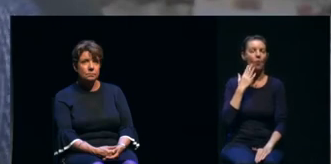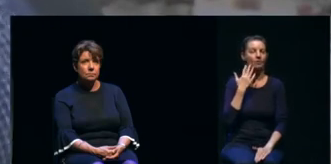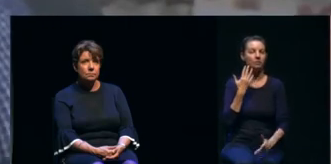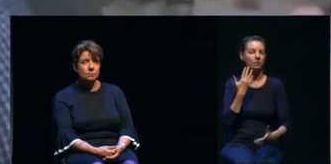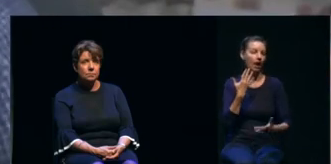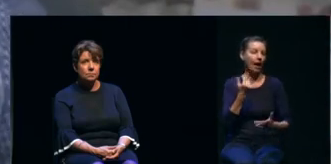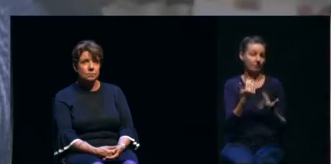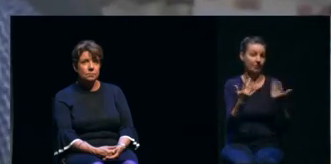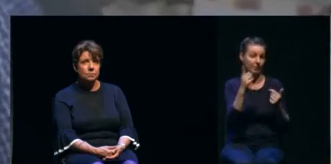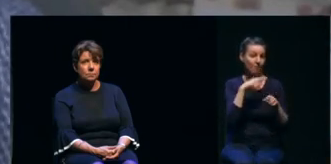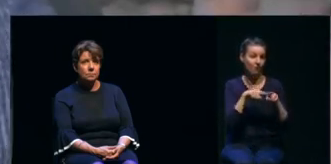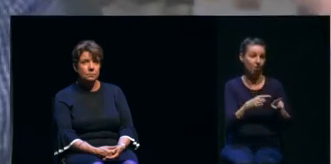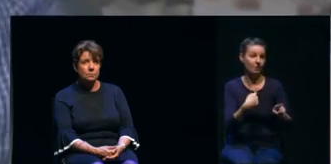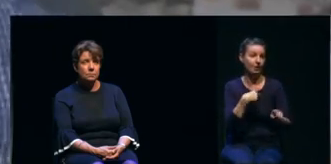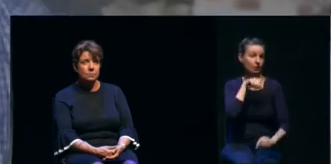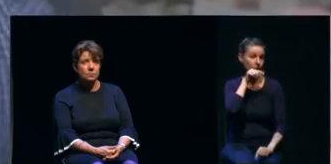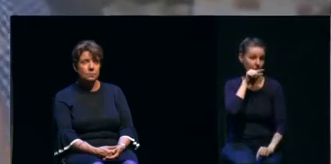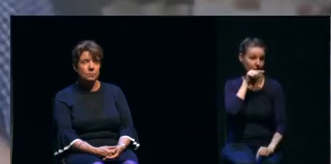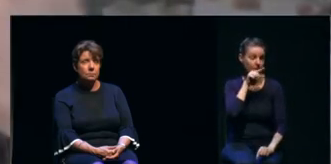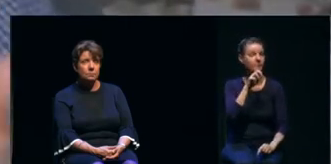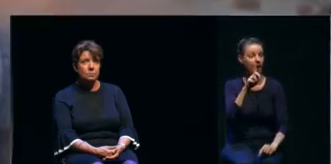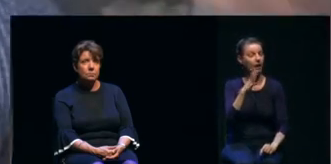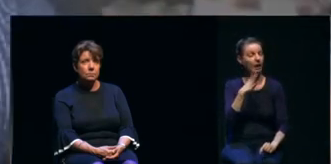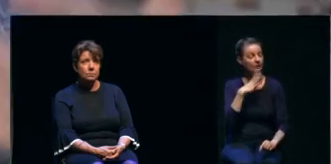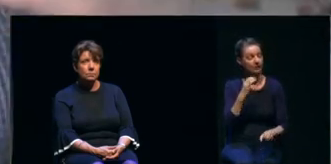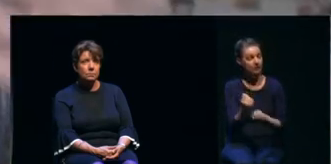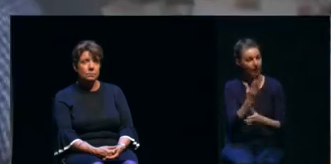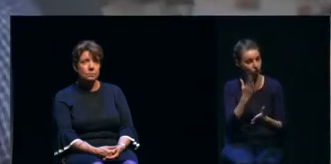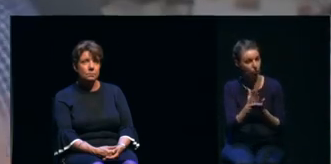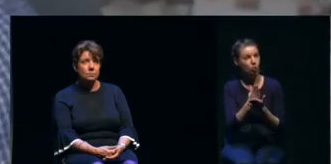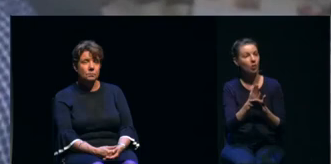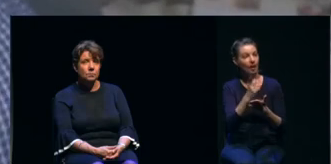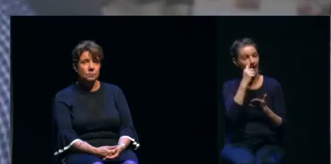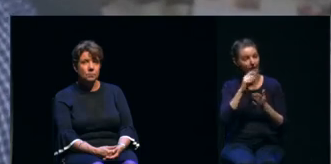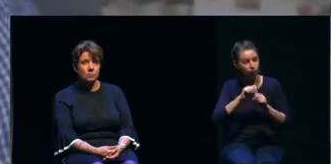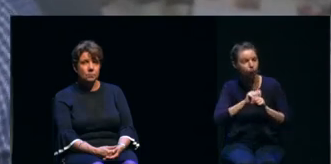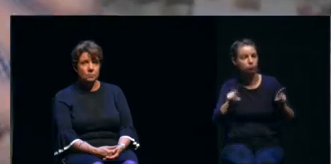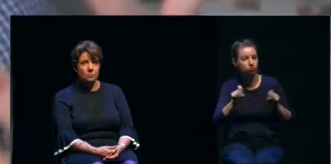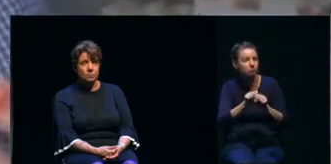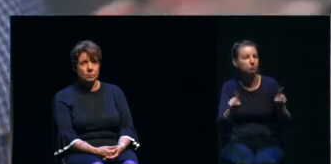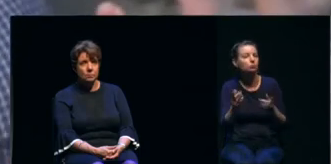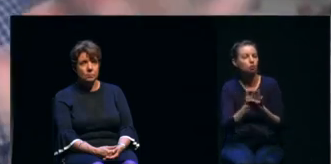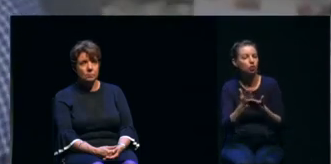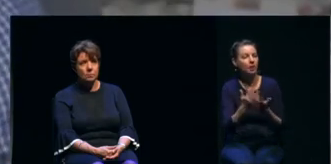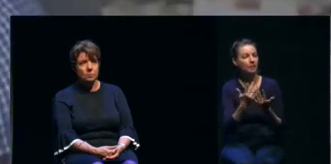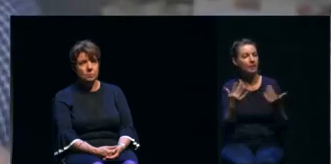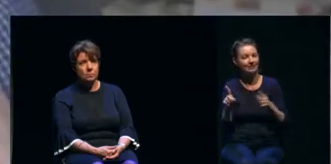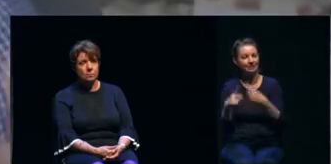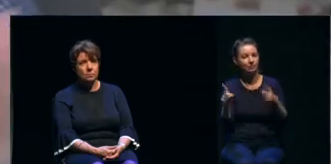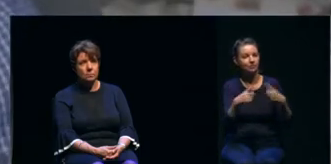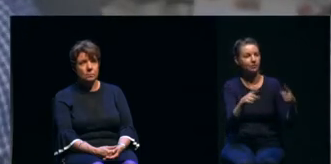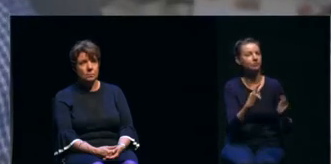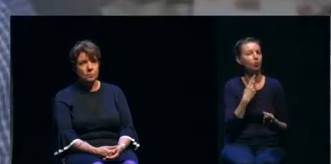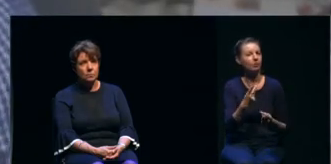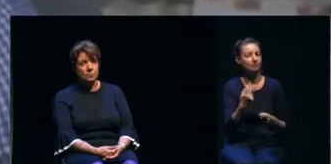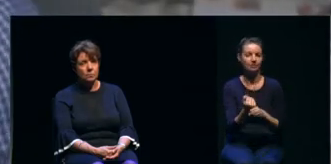followers, that I am making sure that I have that I can retweet and replatform as many voices as possible. And it's, you know, it makes your life